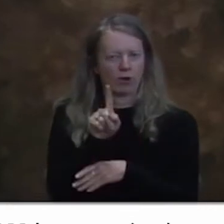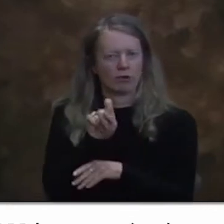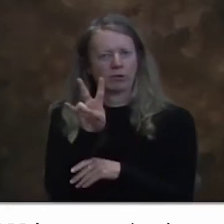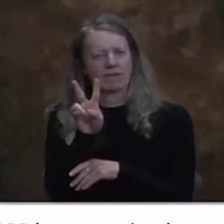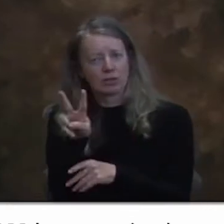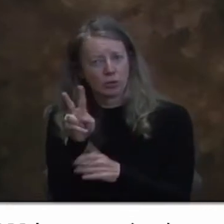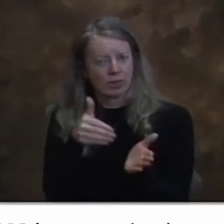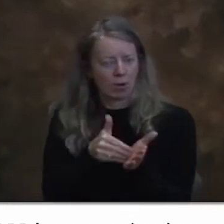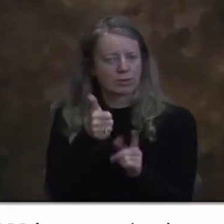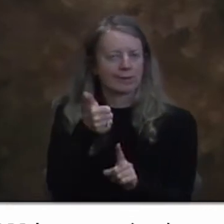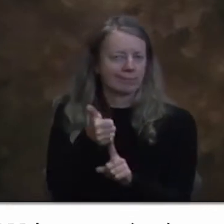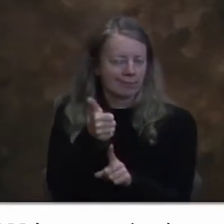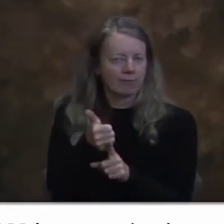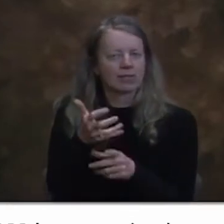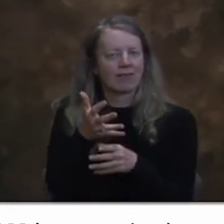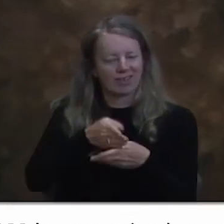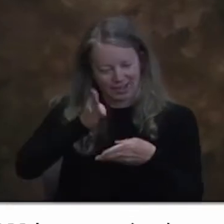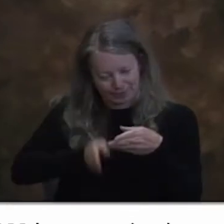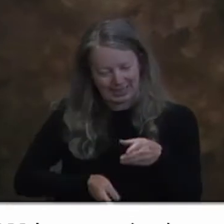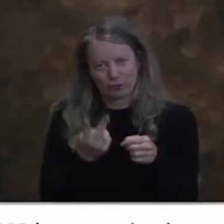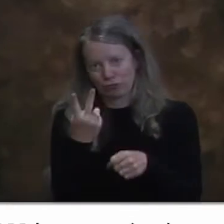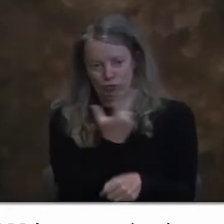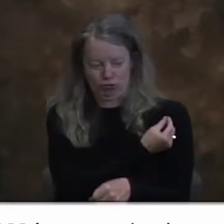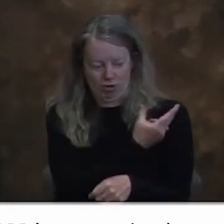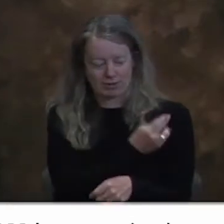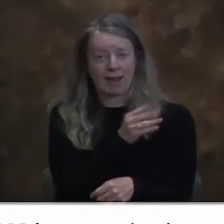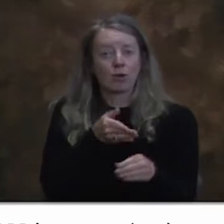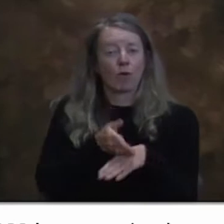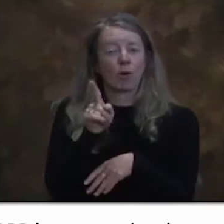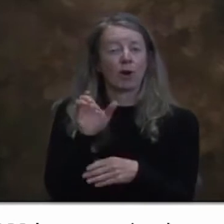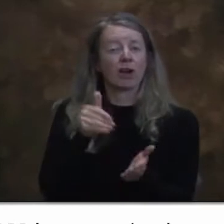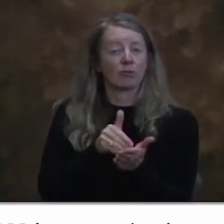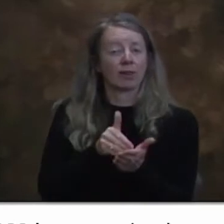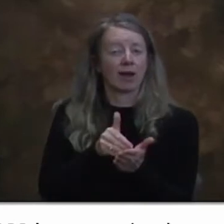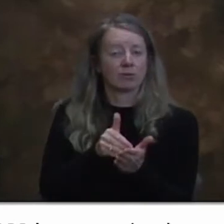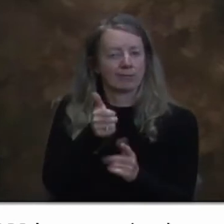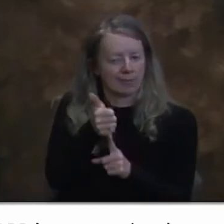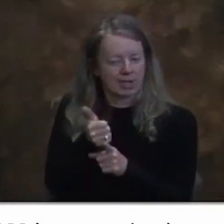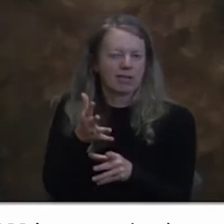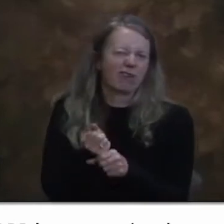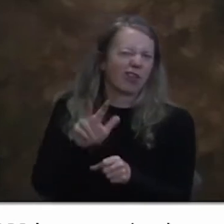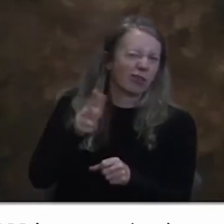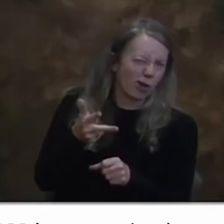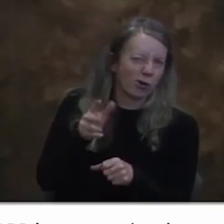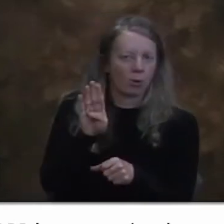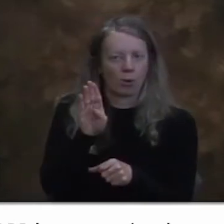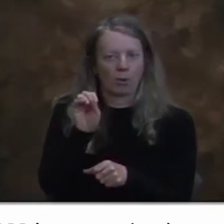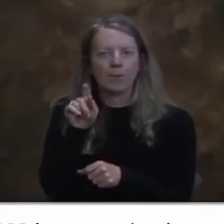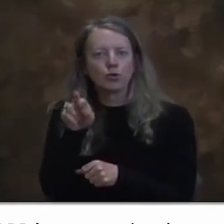172,000 have completed their series, and now over 100,000 have received a booster or additional